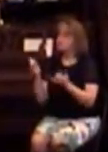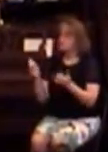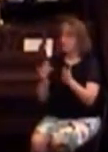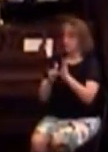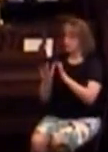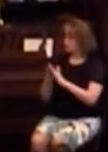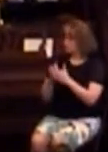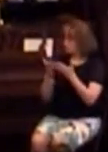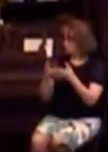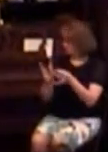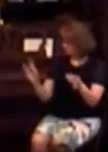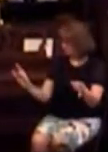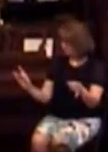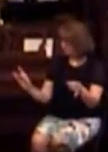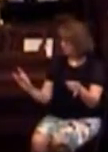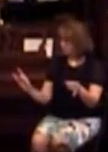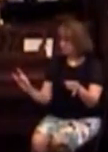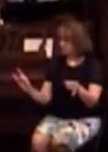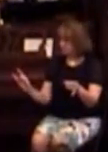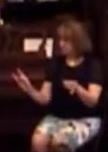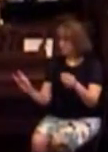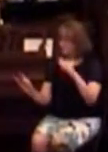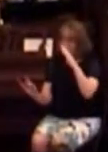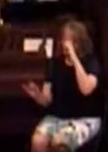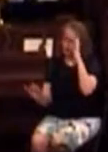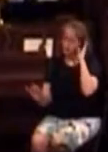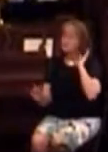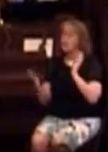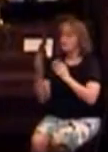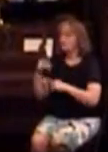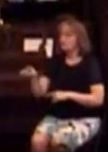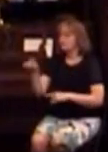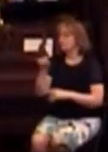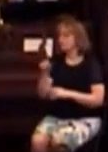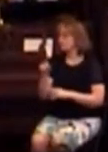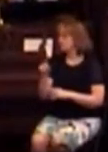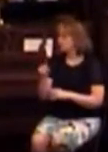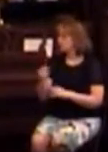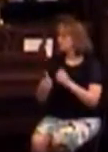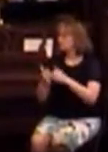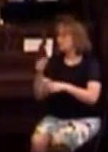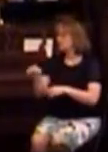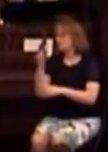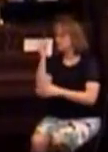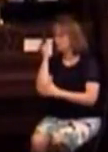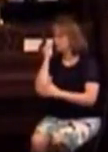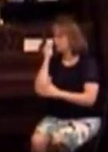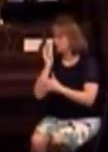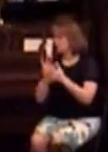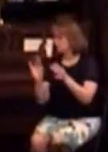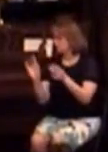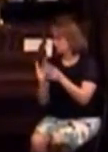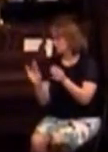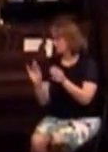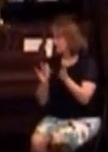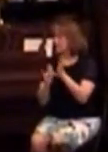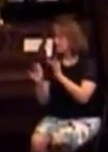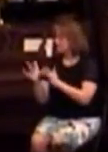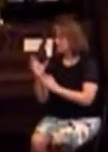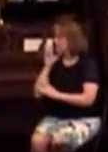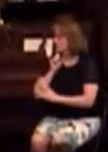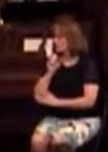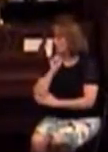talk about today. Probably most of us remember the story of the time when Jesus, 12 years old, went to